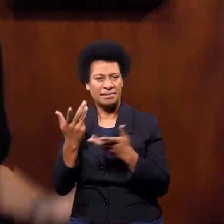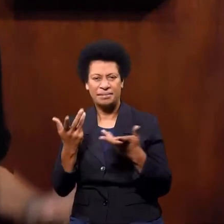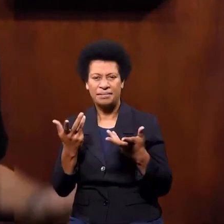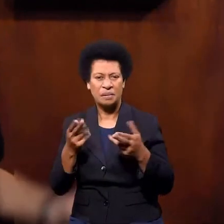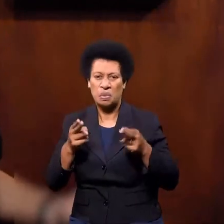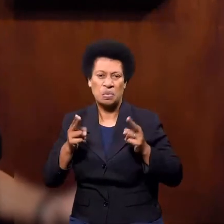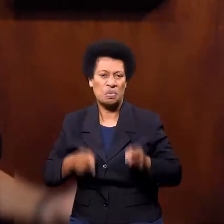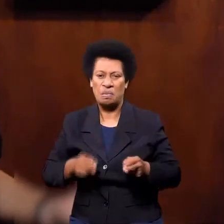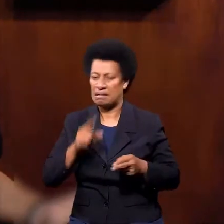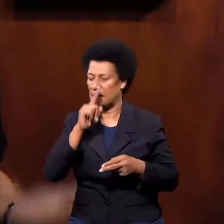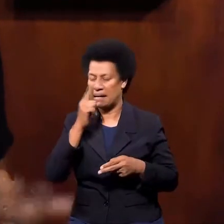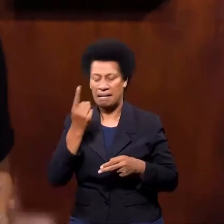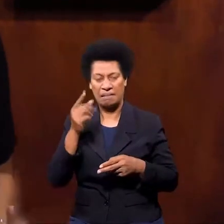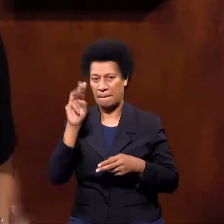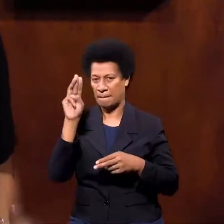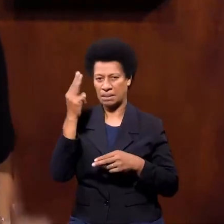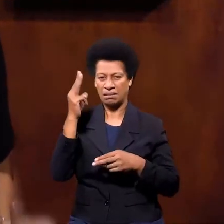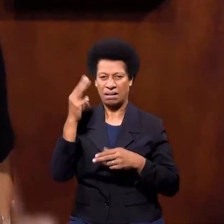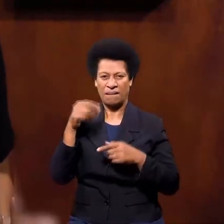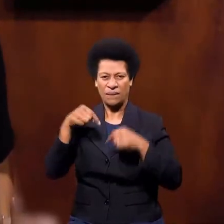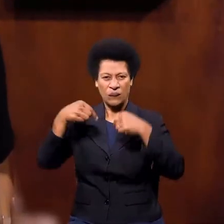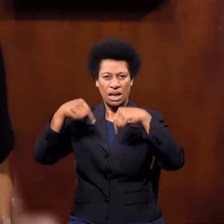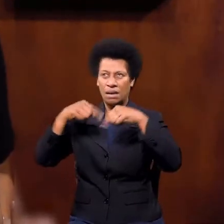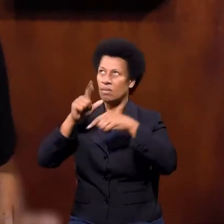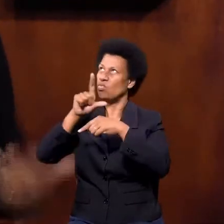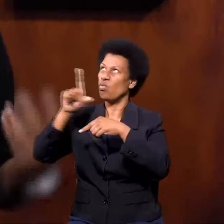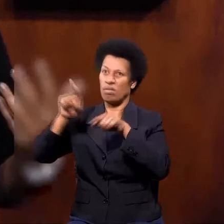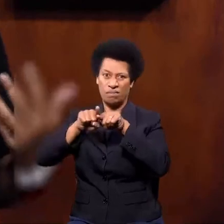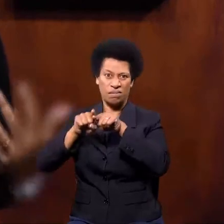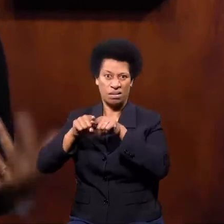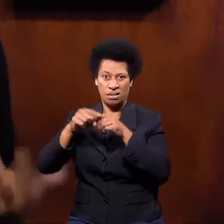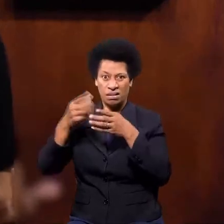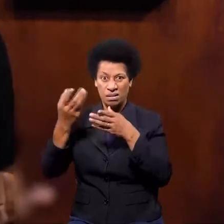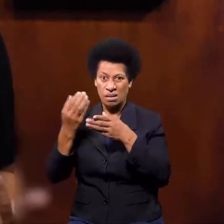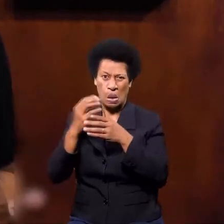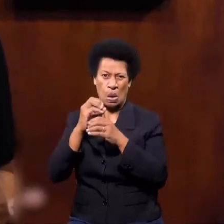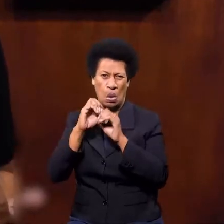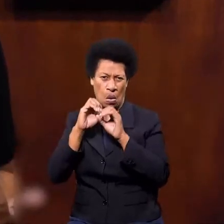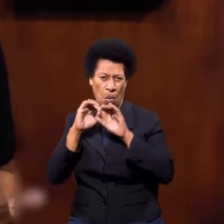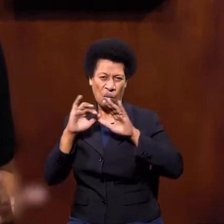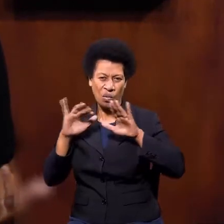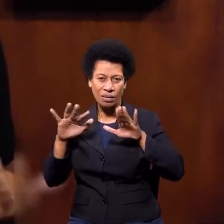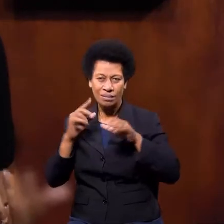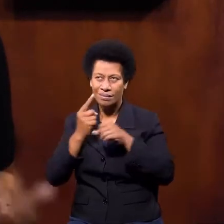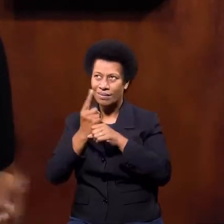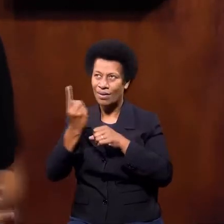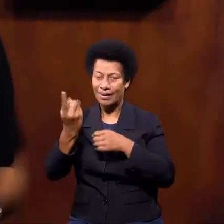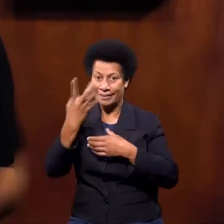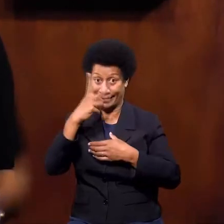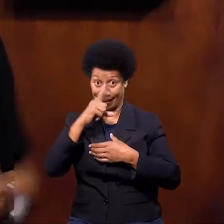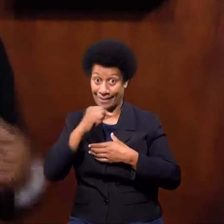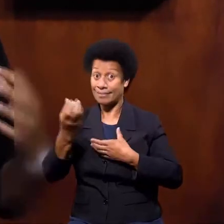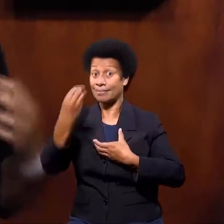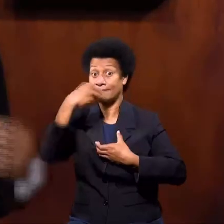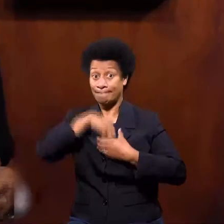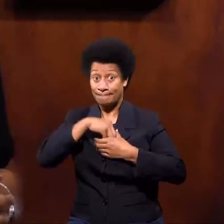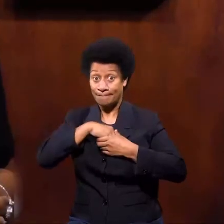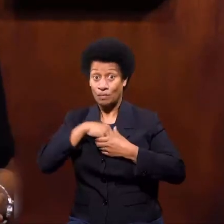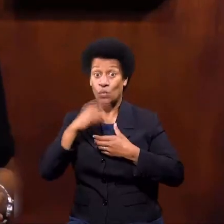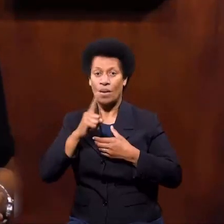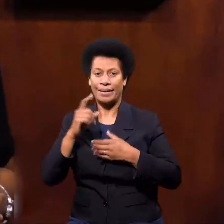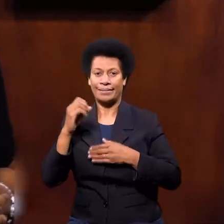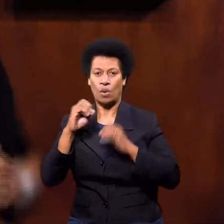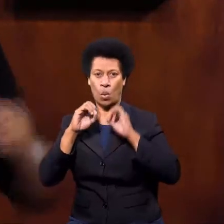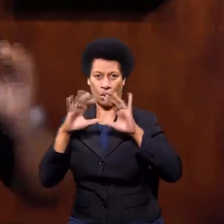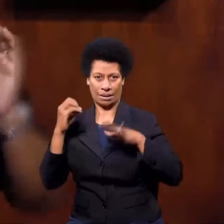impossible, because as human, we cannot master the fear of the Lord. It can only be manifested through our lives if the Spirit lives